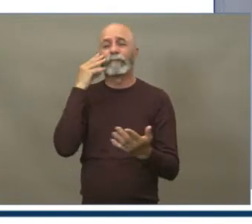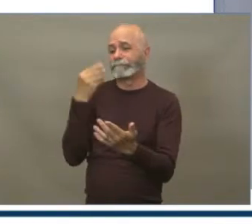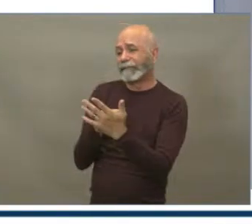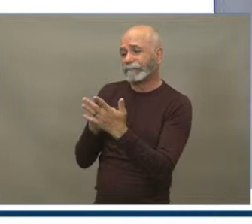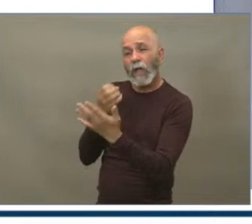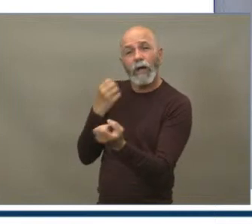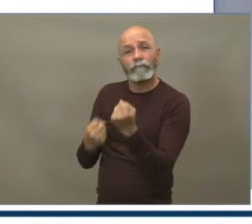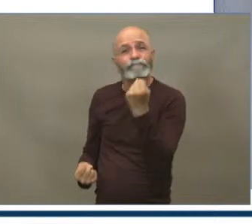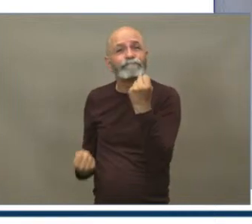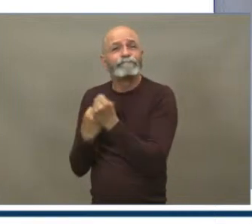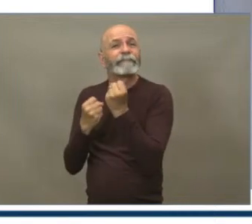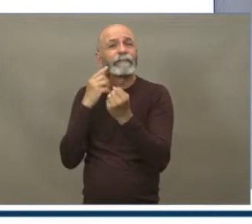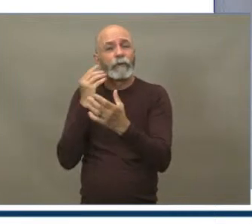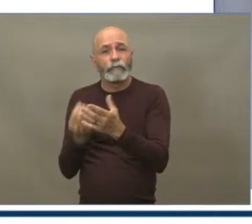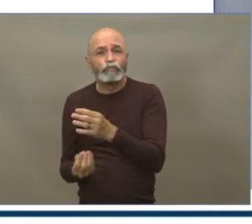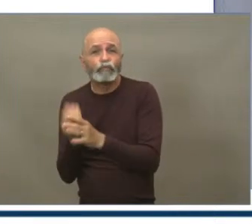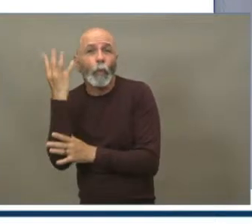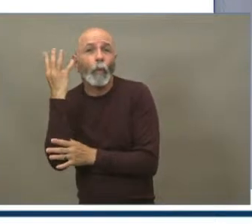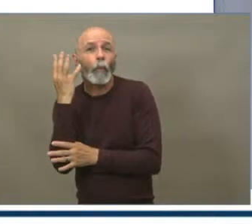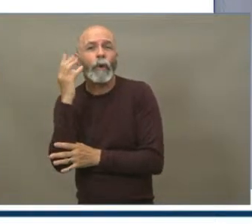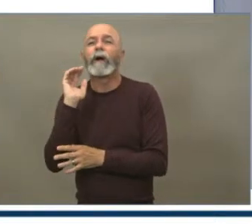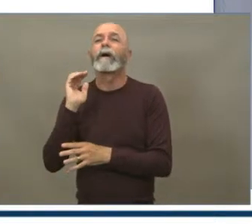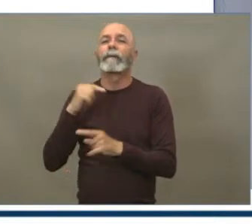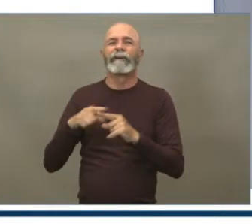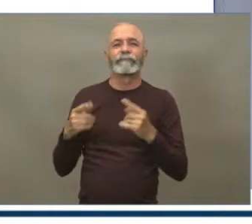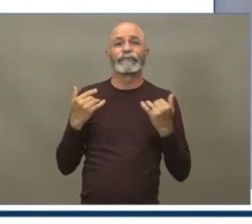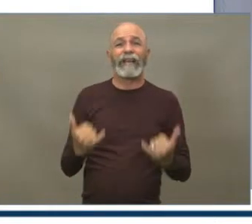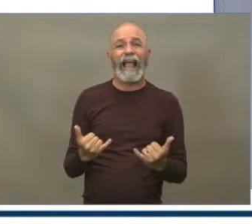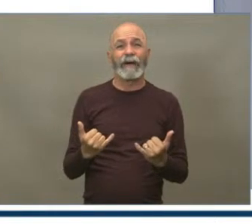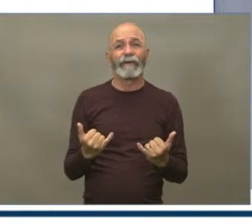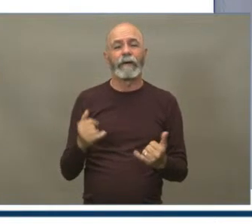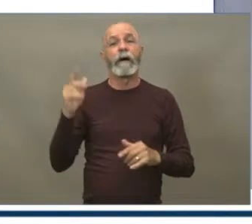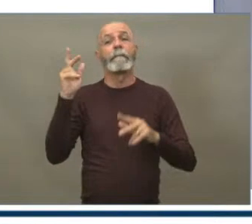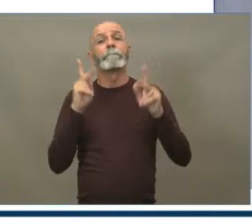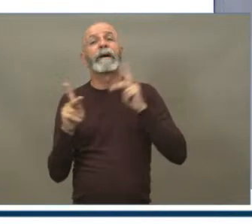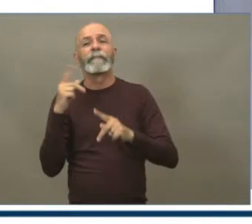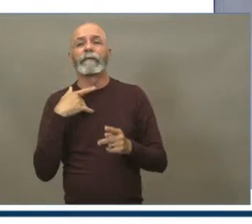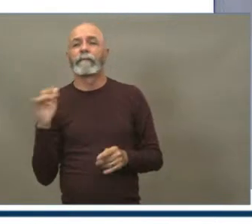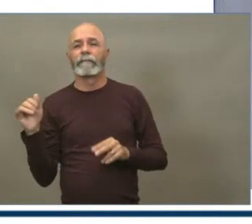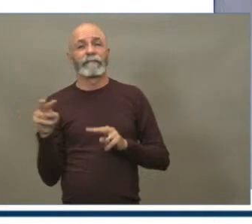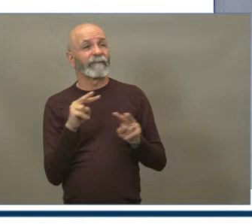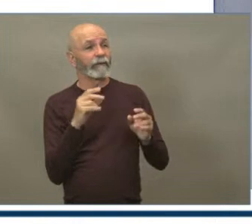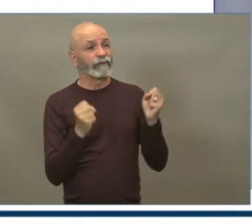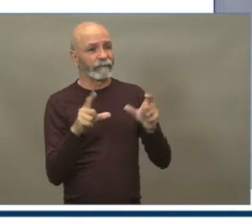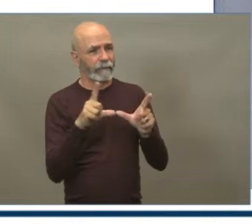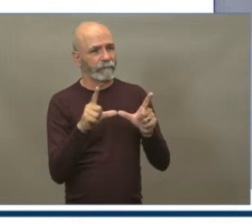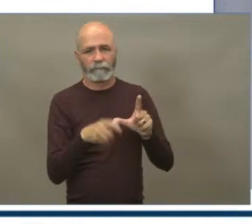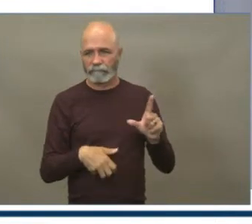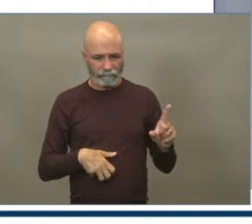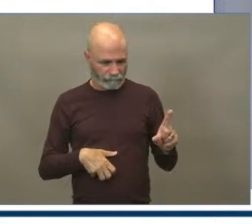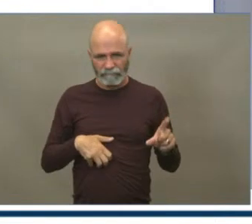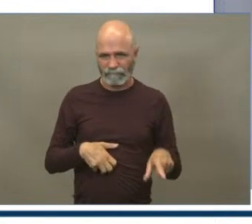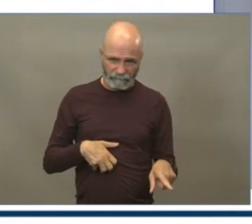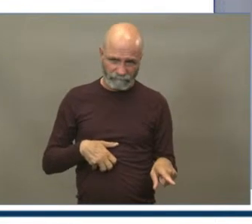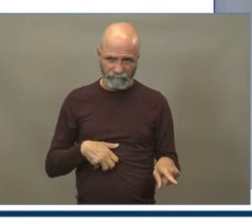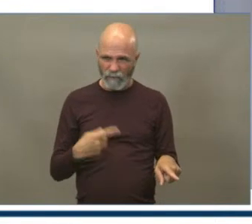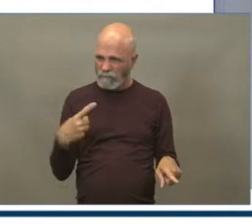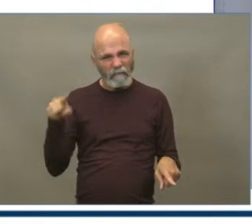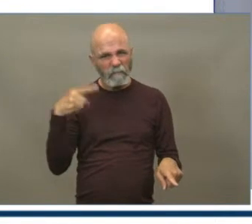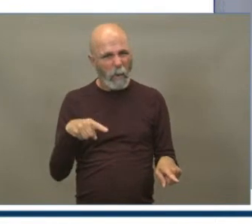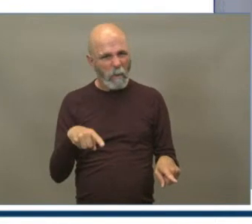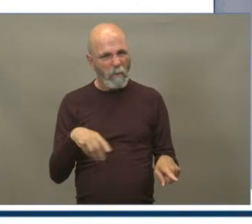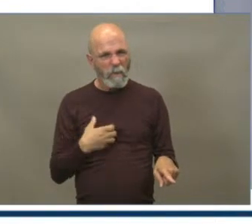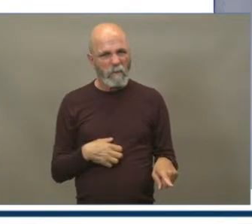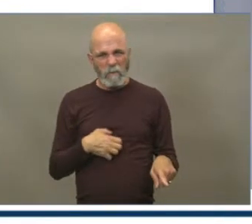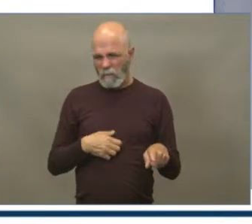us. Please don't use disparaging remarks when you see people out with different license plates. You don't know the circumstances of when they've come here, and we